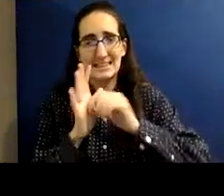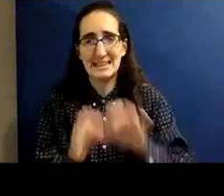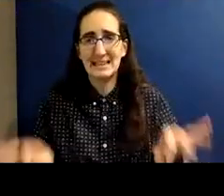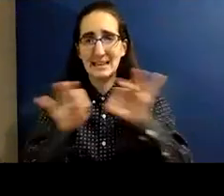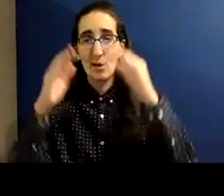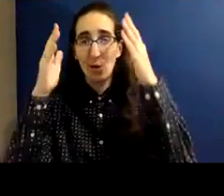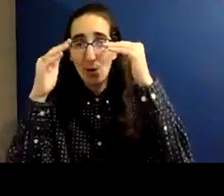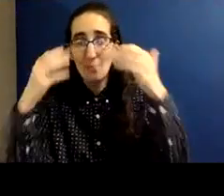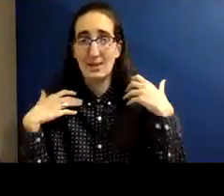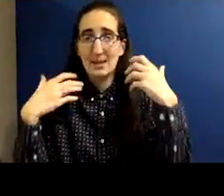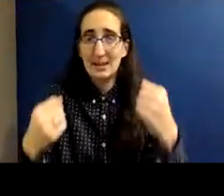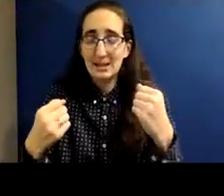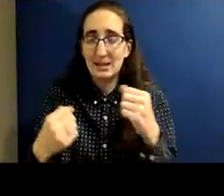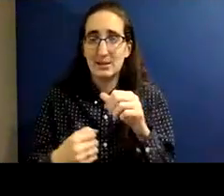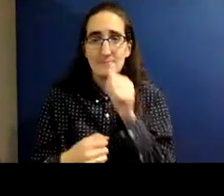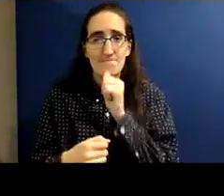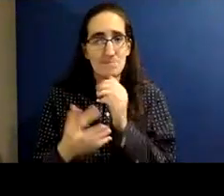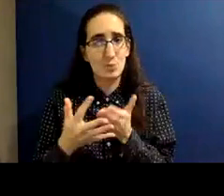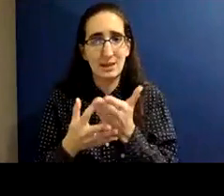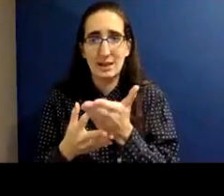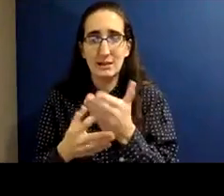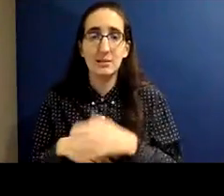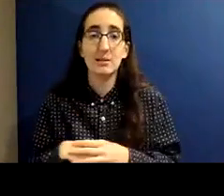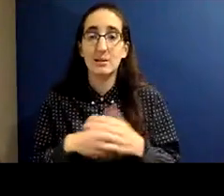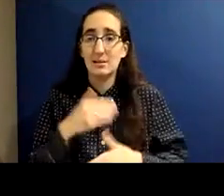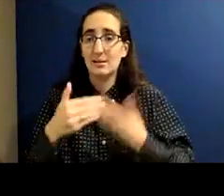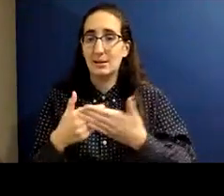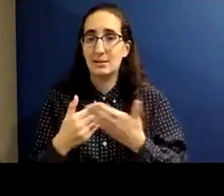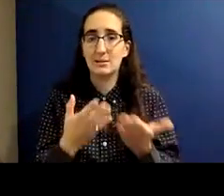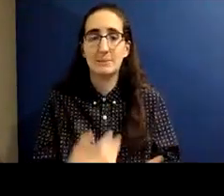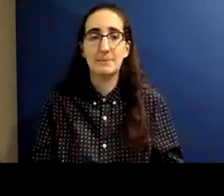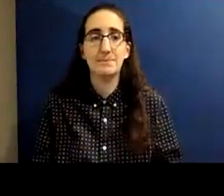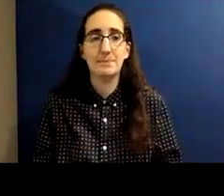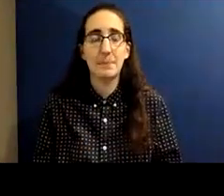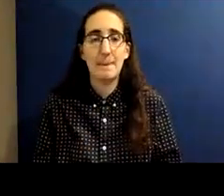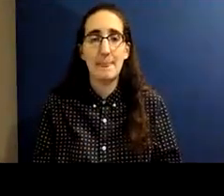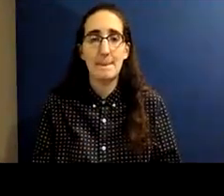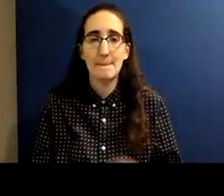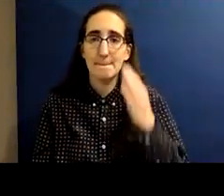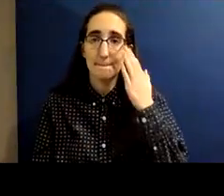healing, and their resilience. And then next slide, please.